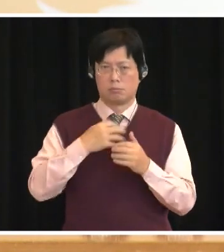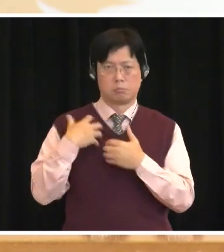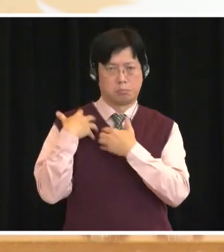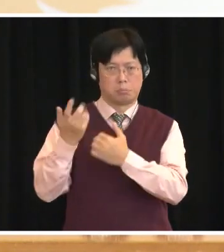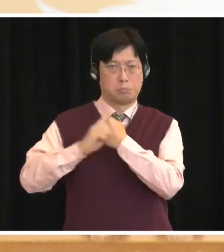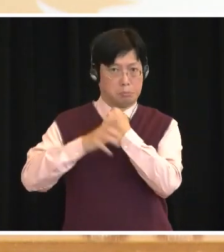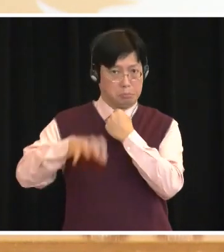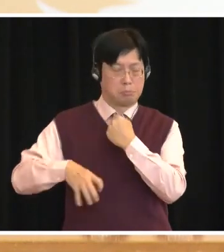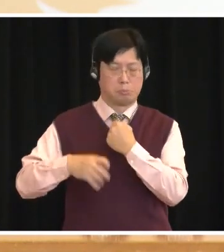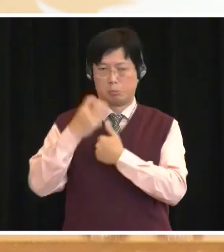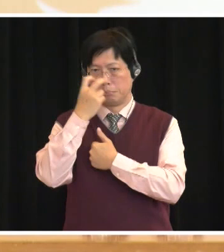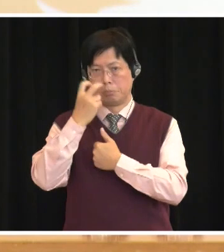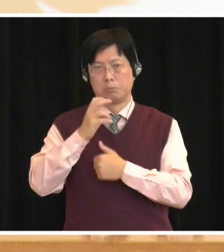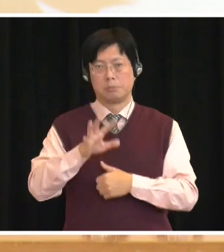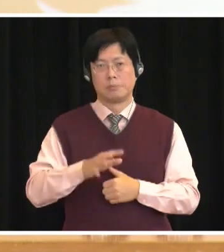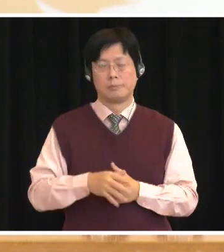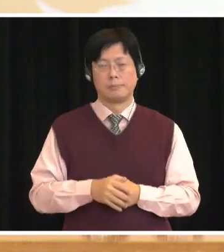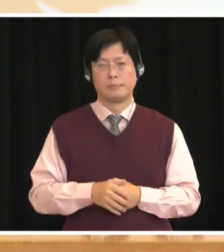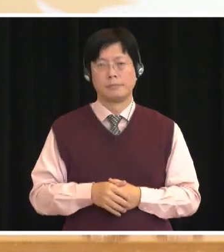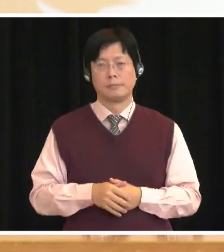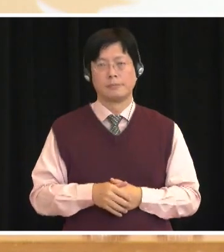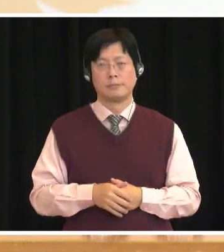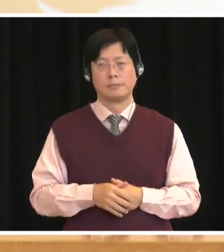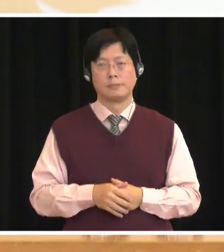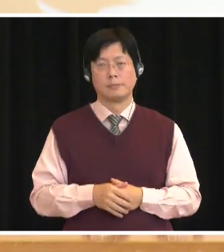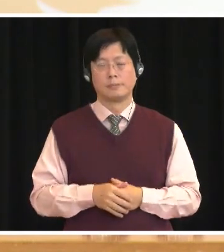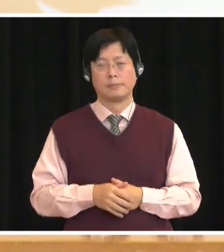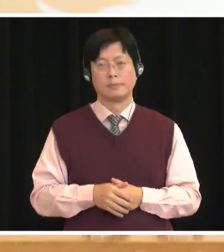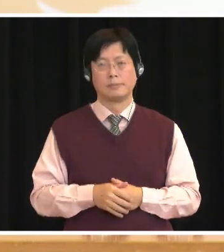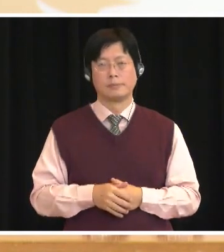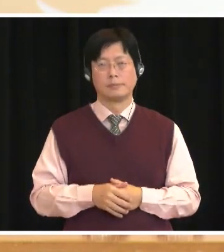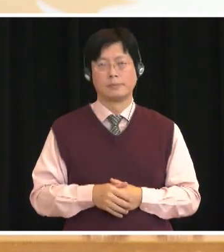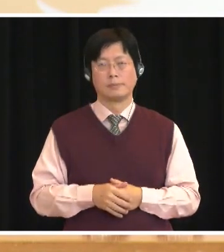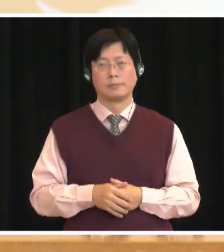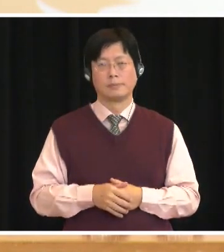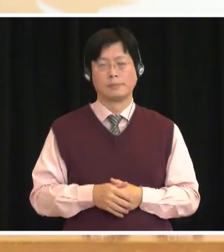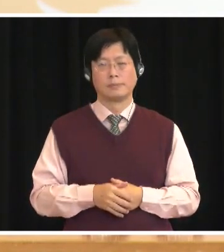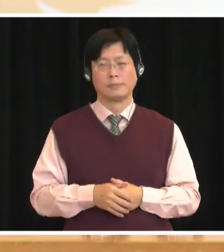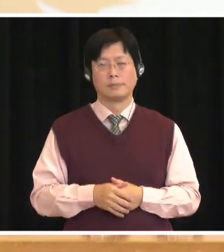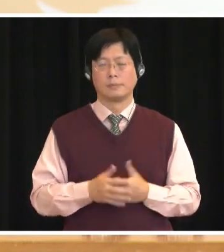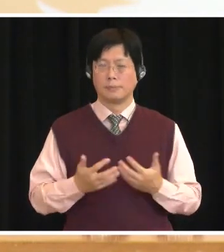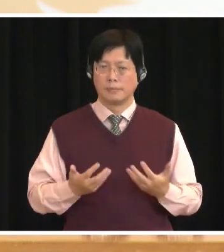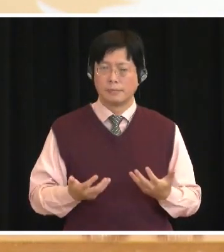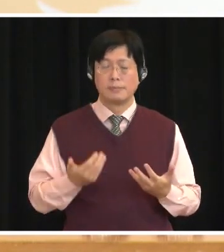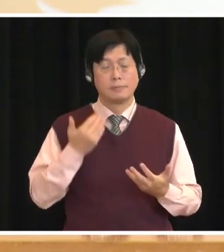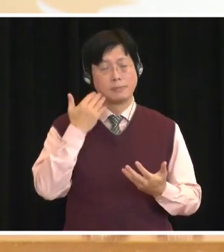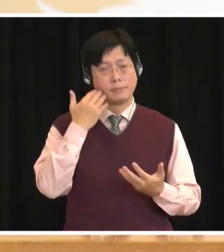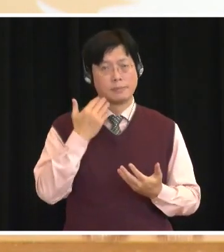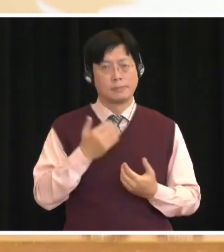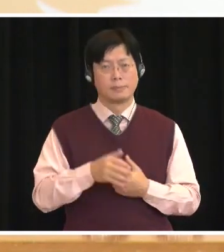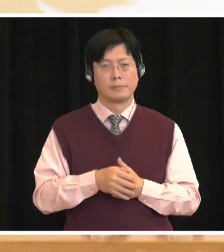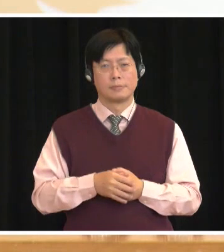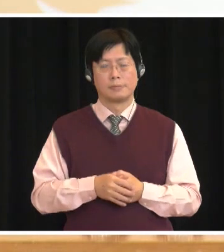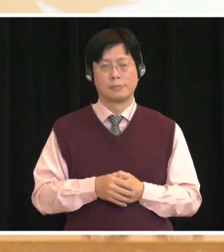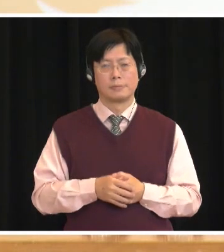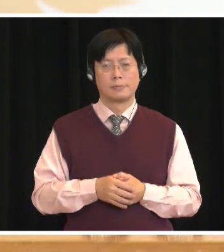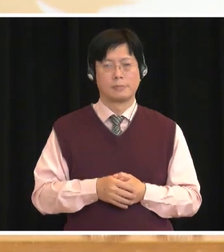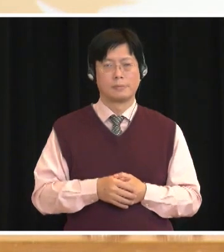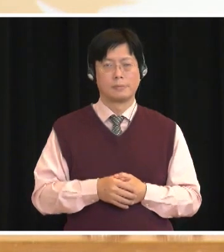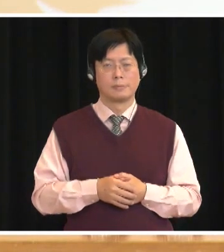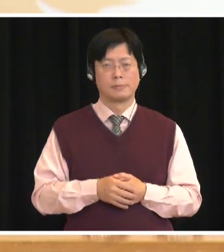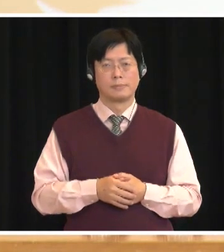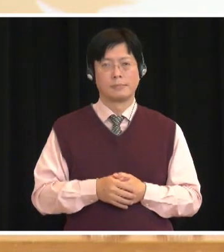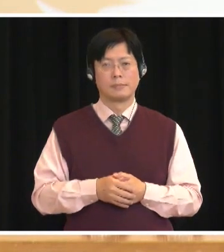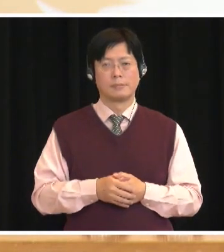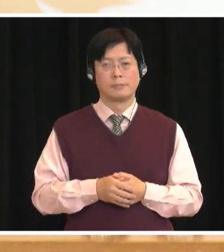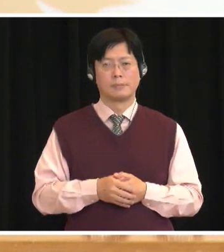there is, in that regard, the question, what happens with the